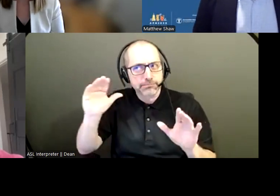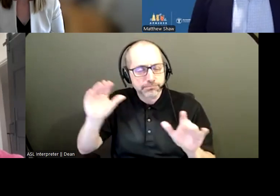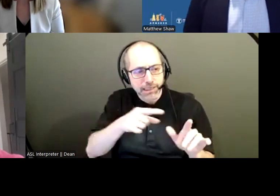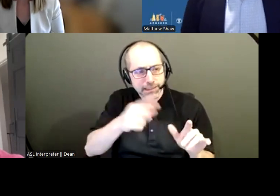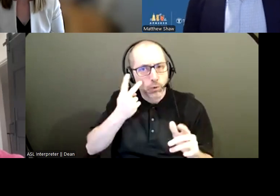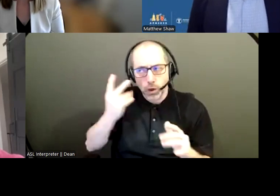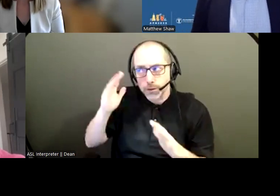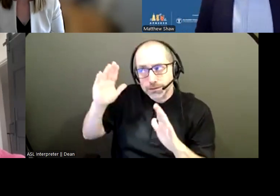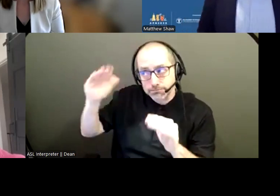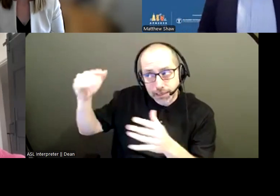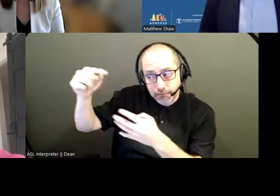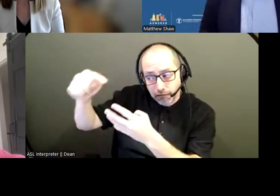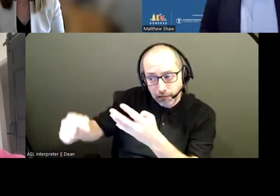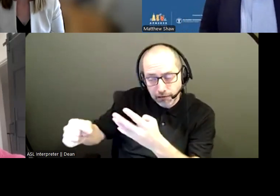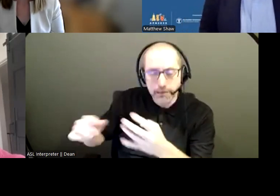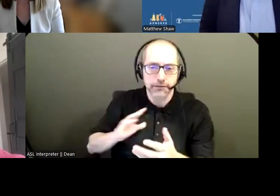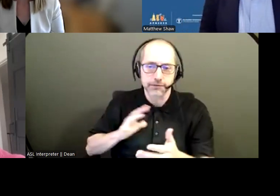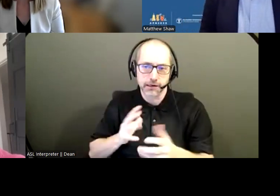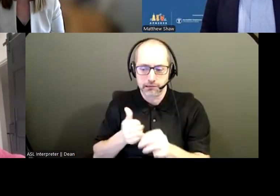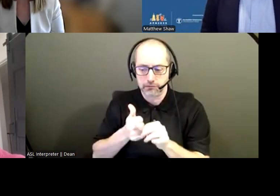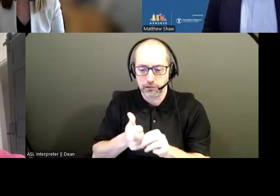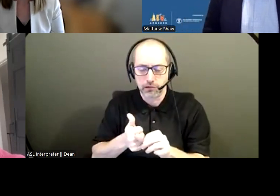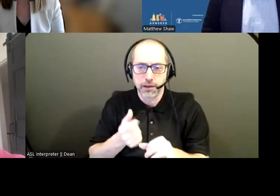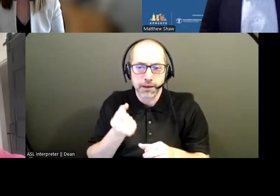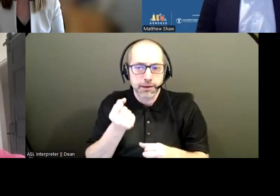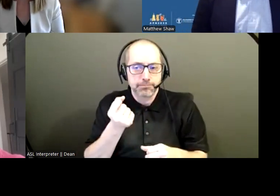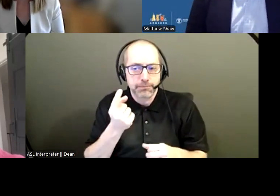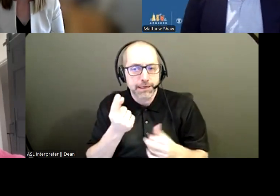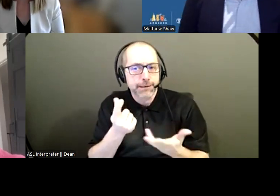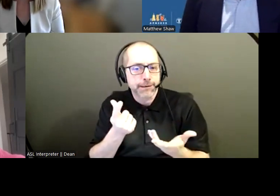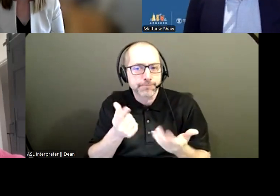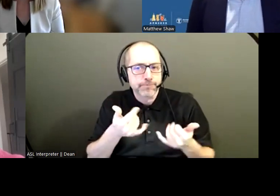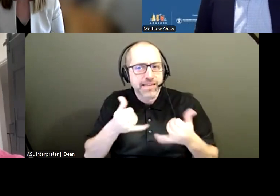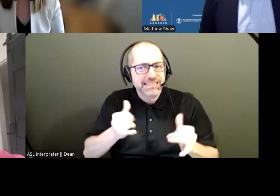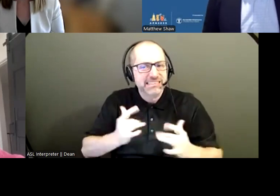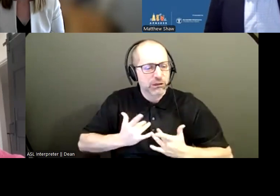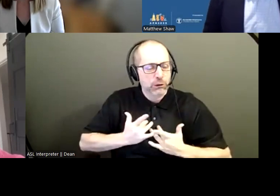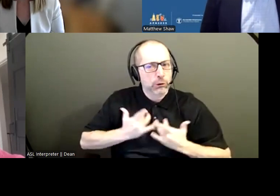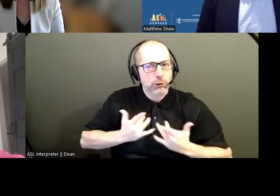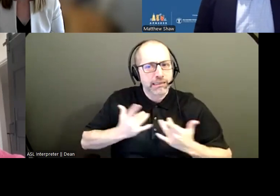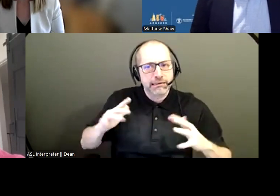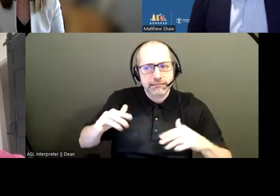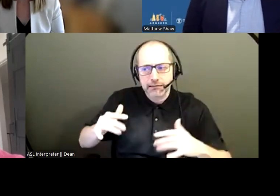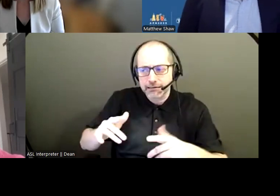drives a result, i.e., the removal of a barrier or towards their goal. And so rather than,